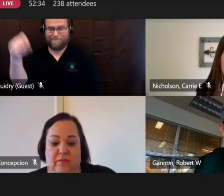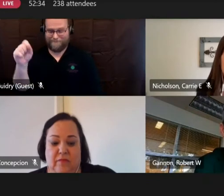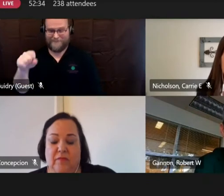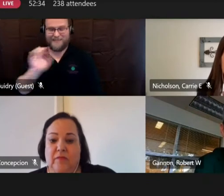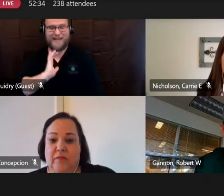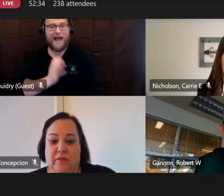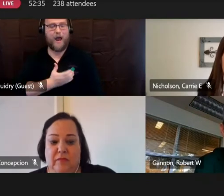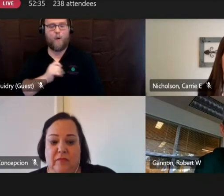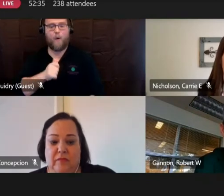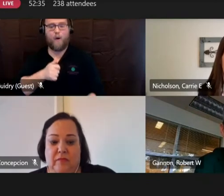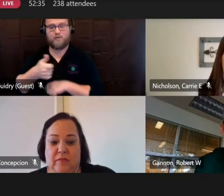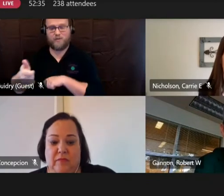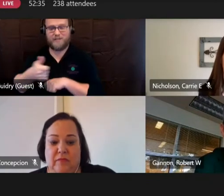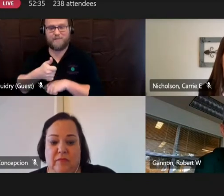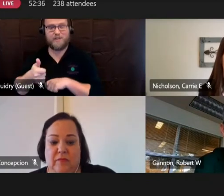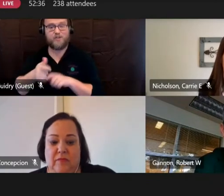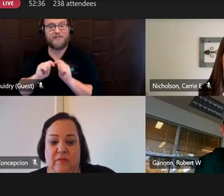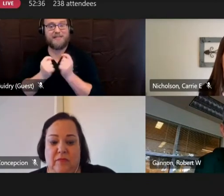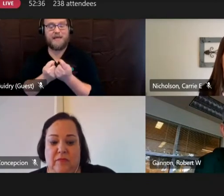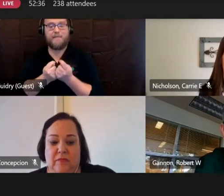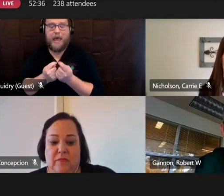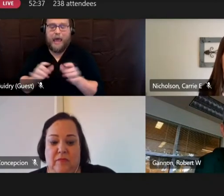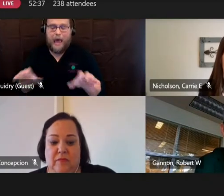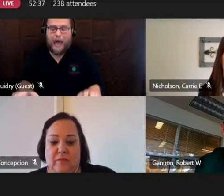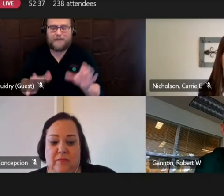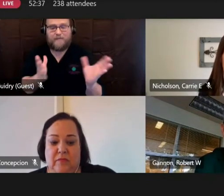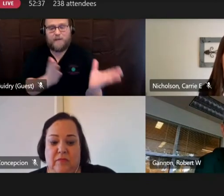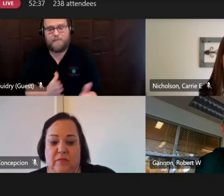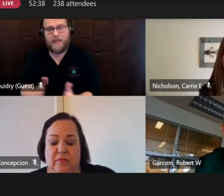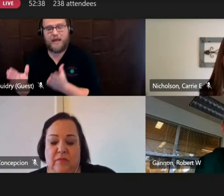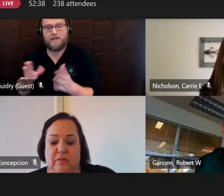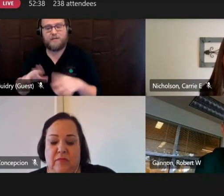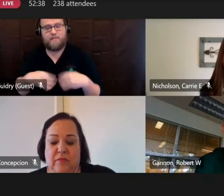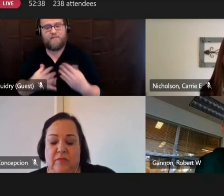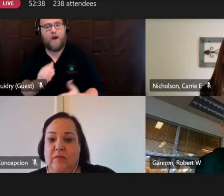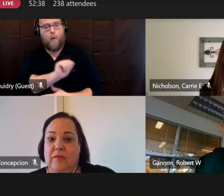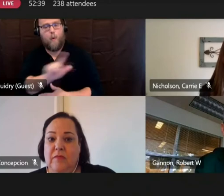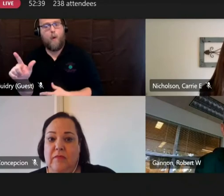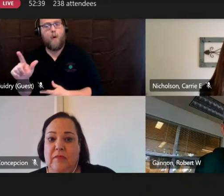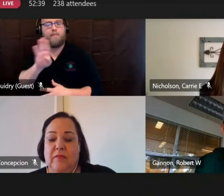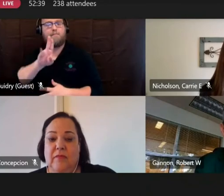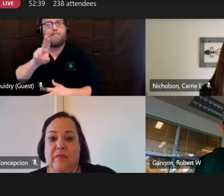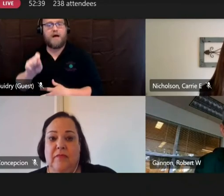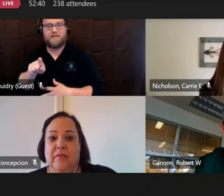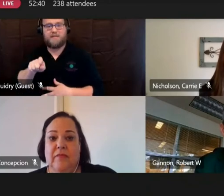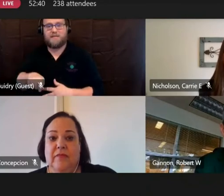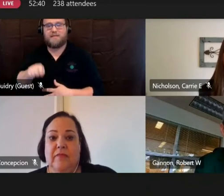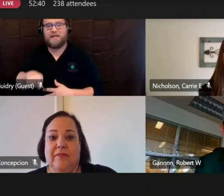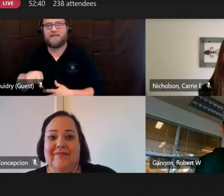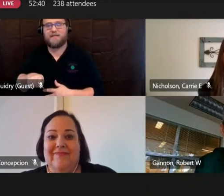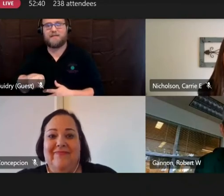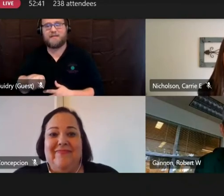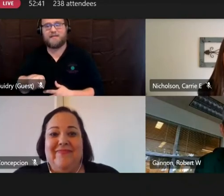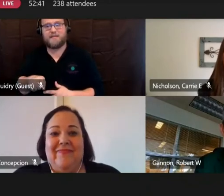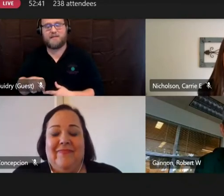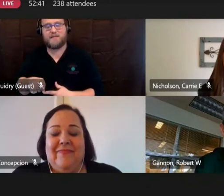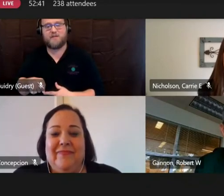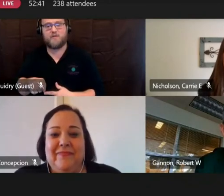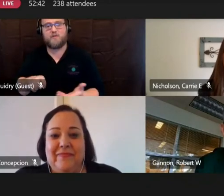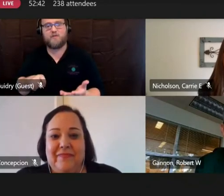actively planning to provide all the buses that are necessary to get students to their